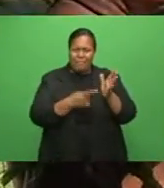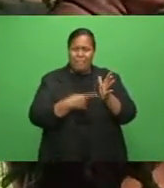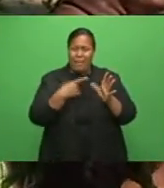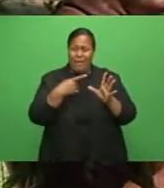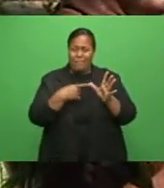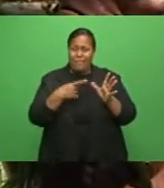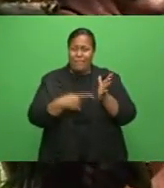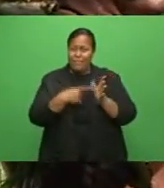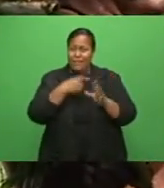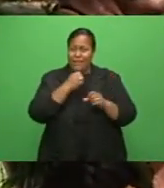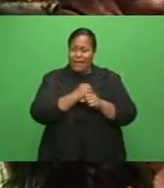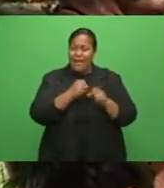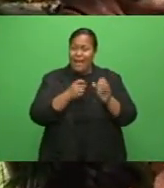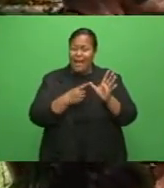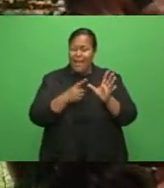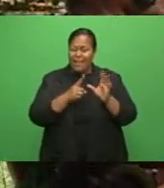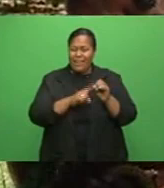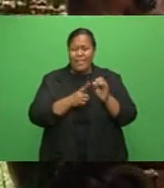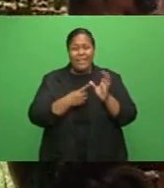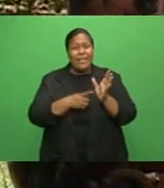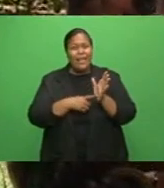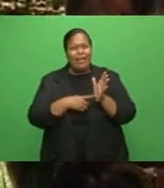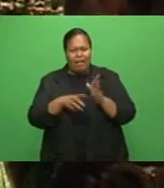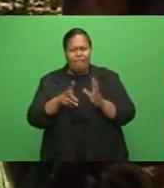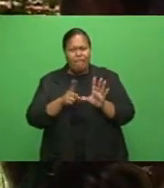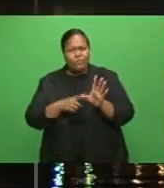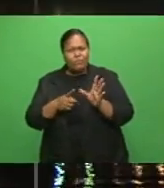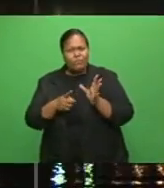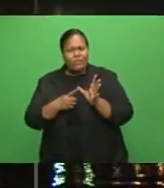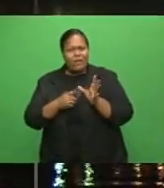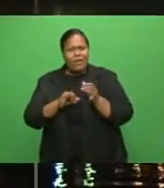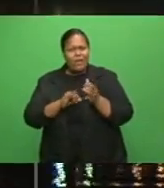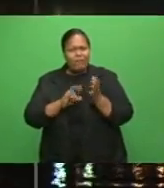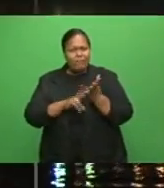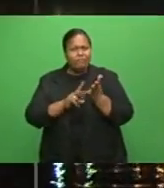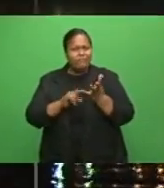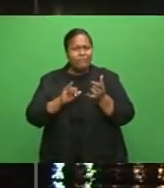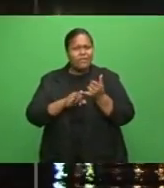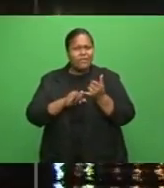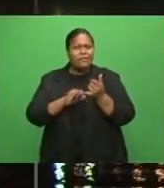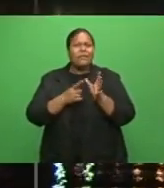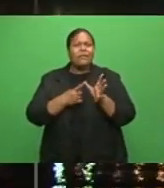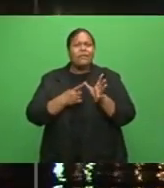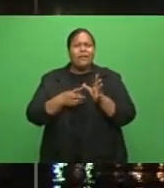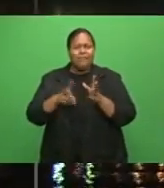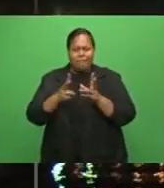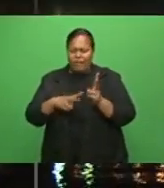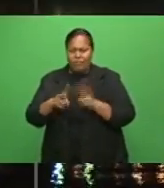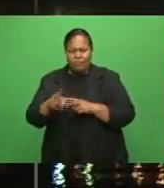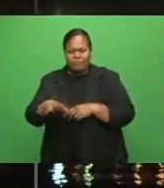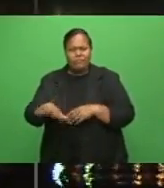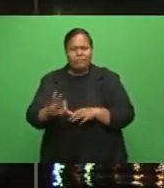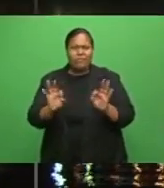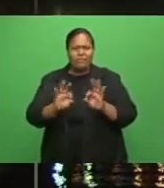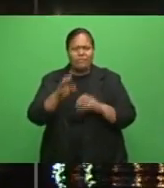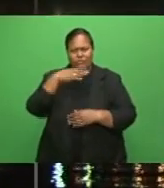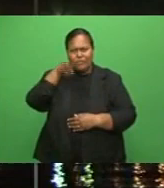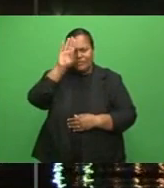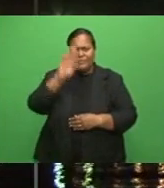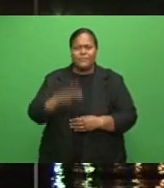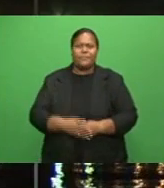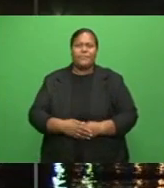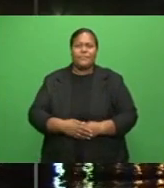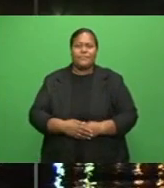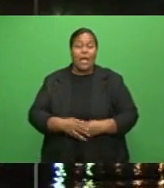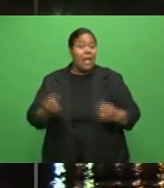Vanua. Josaya Nanunga, FBC News. 7 people were rushed to the Lambasa hospital last night following an